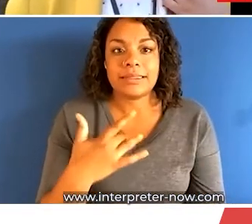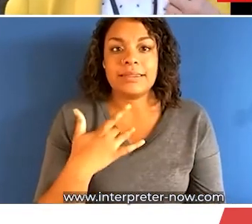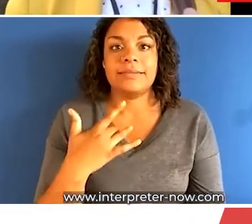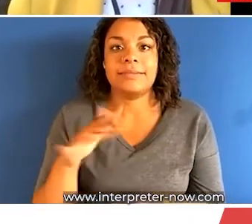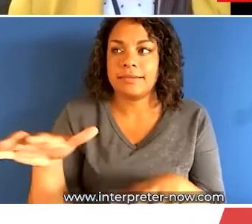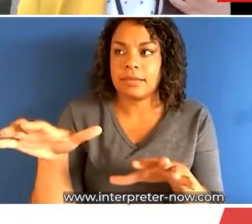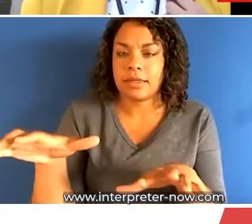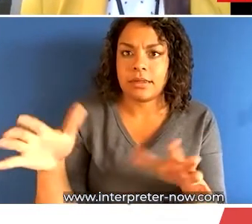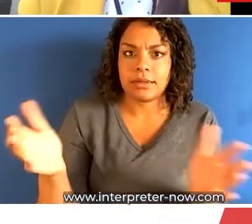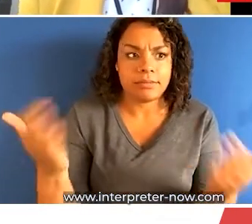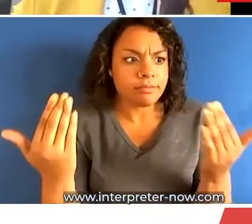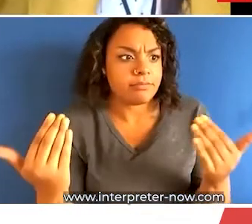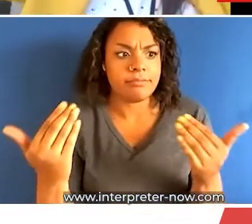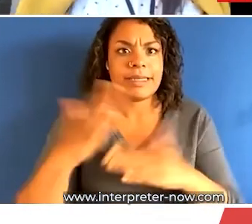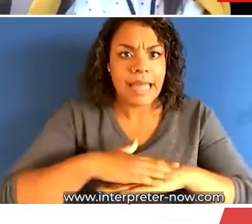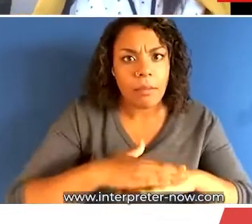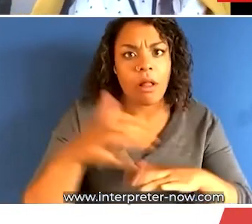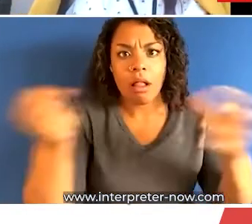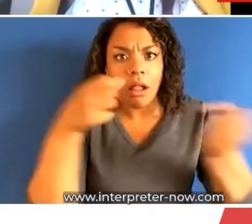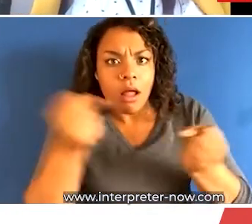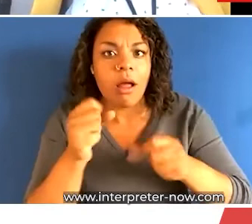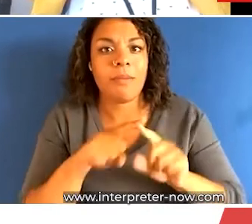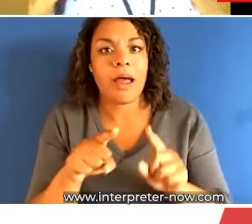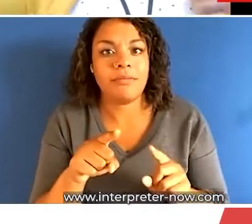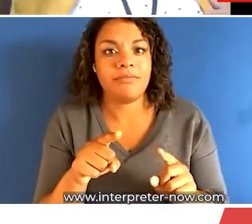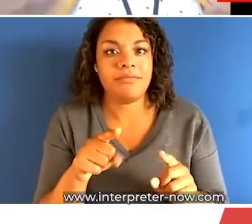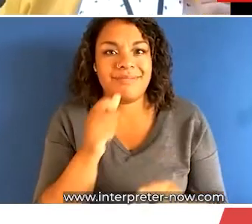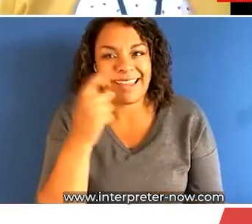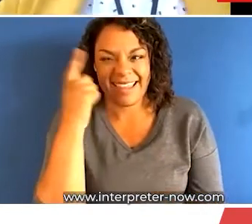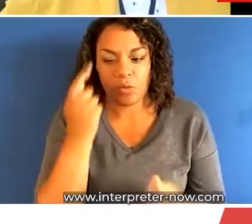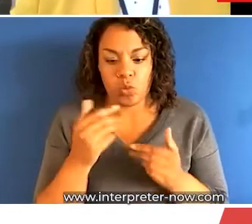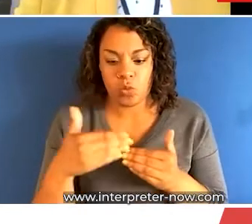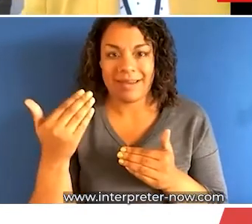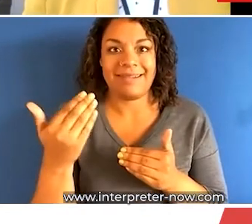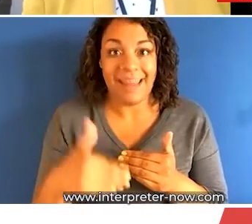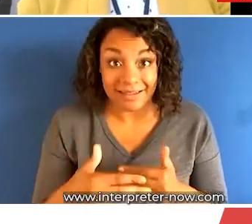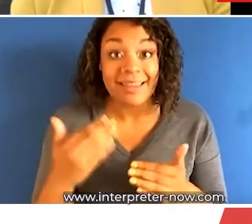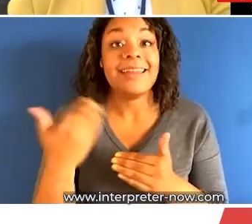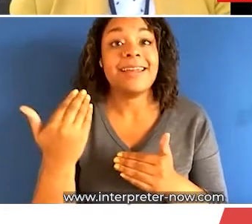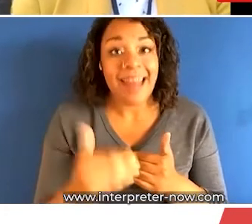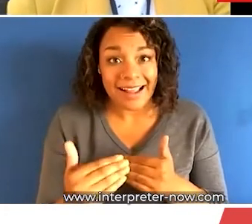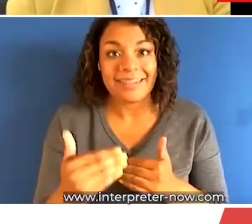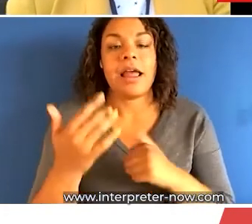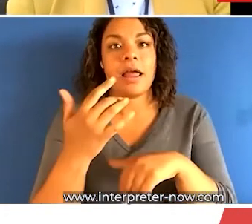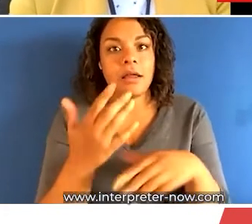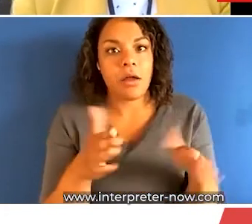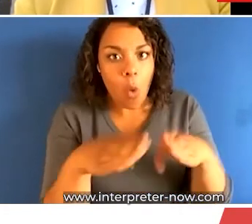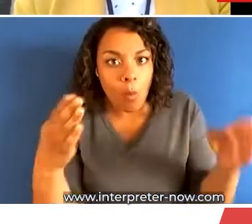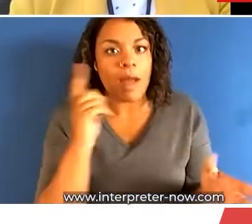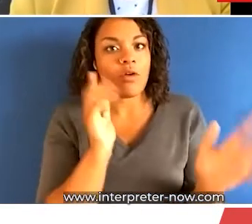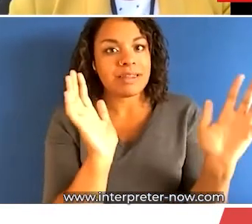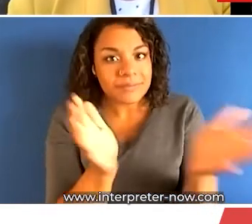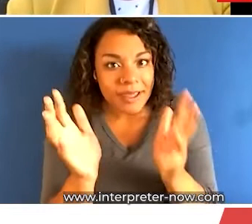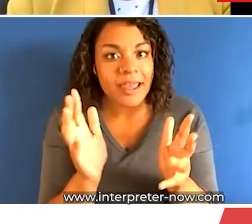step, bring people to the table, and then we don't really think about what is that next step. The next step is opening space for somebody to speak and eventually somebody